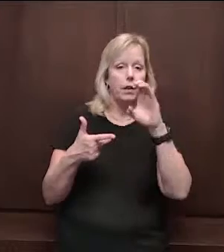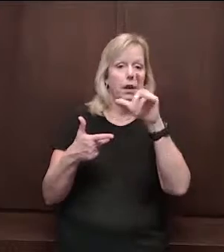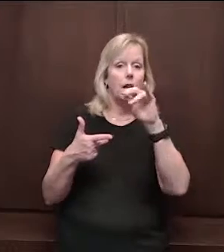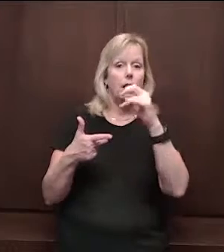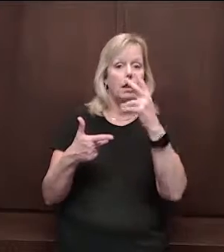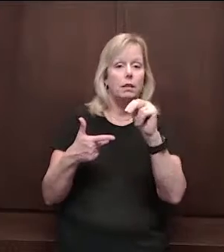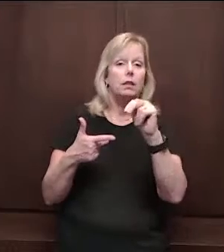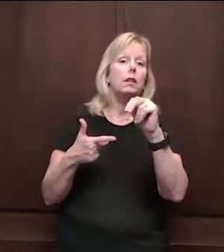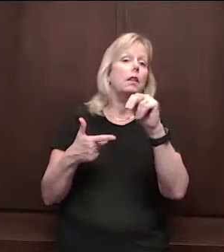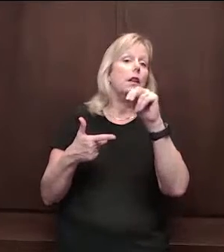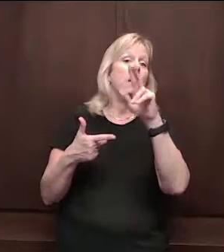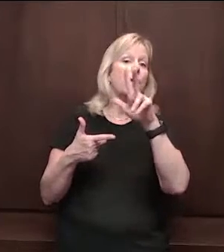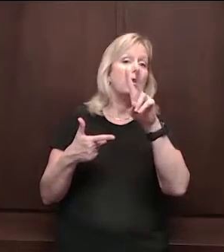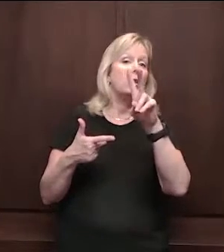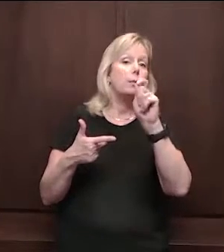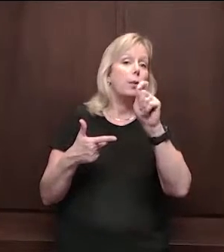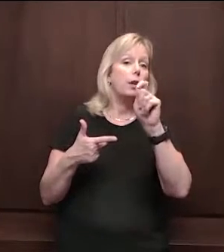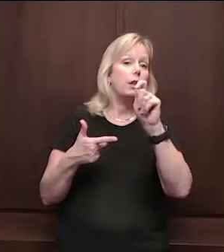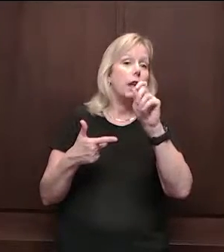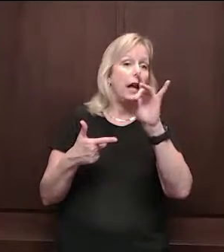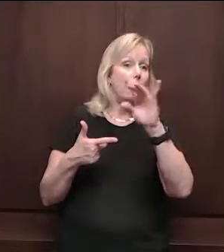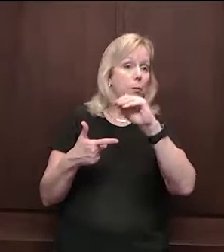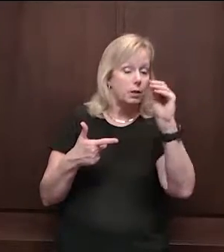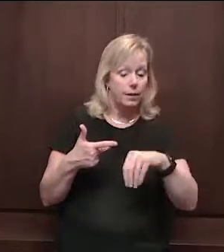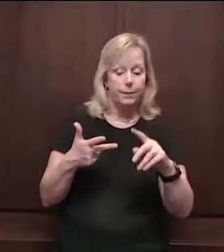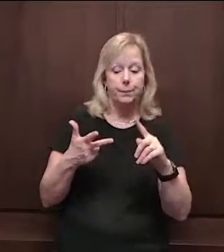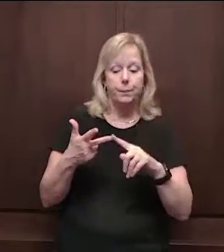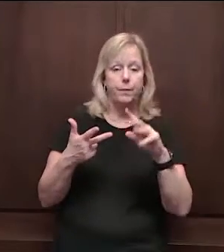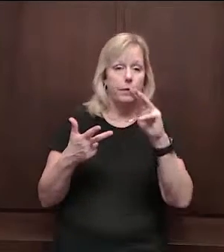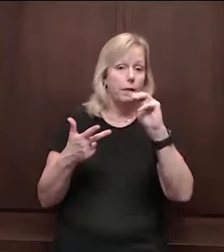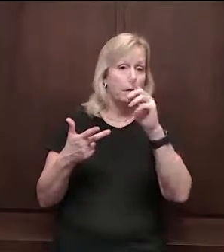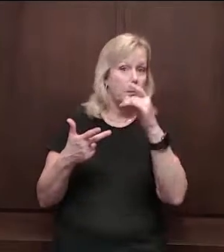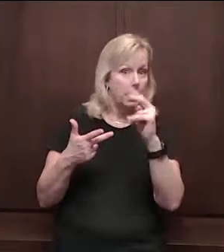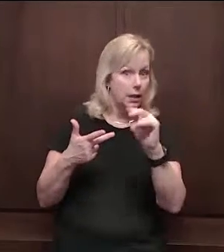County at 32.8%, Madison County at